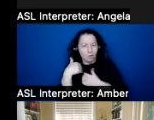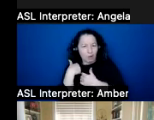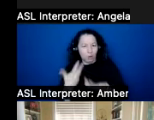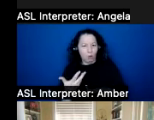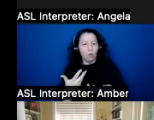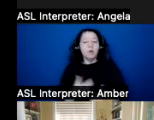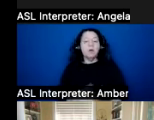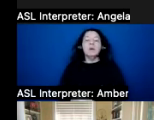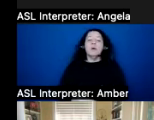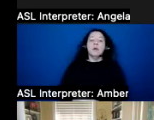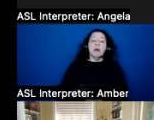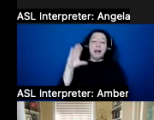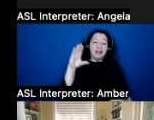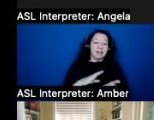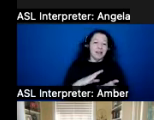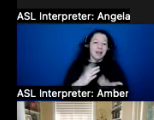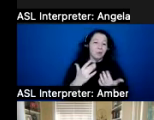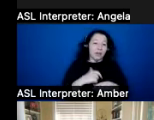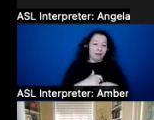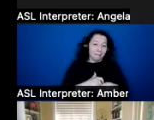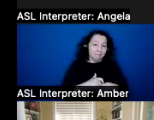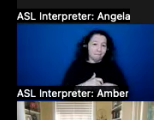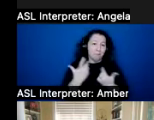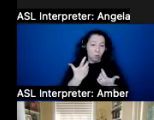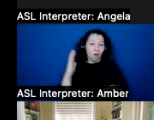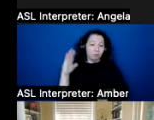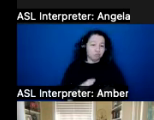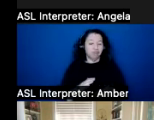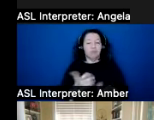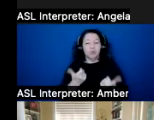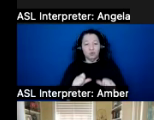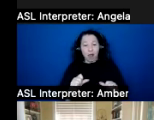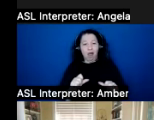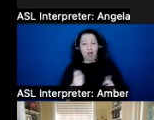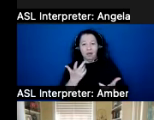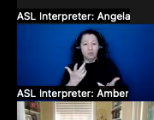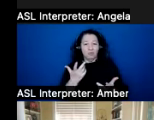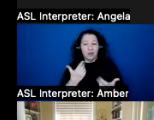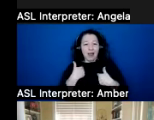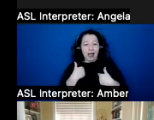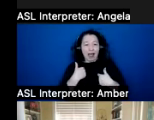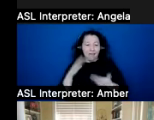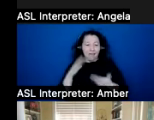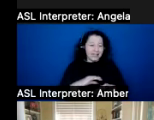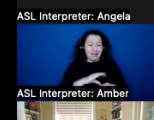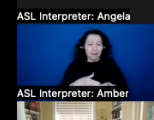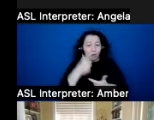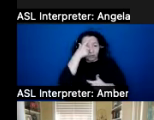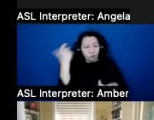reduced, you know, like trying to get this process, like I said, with the least re-traumatization, get